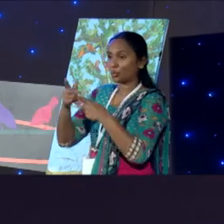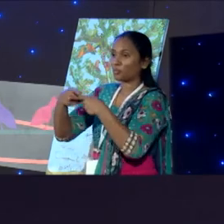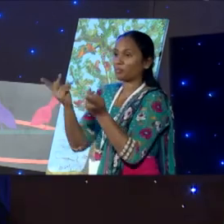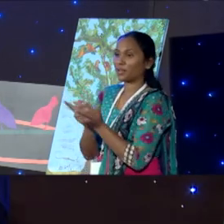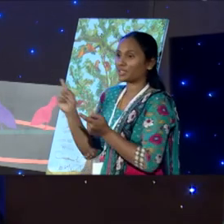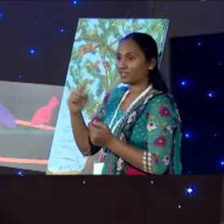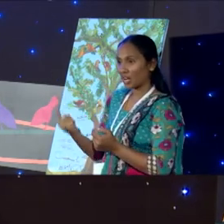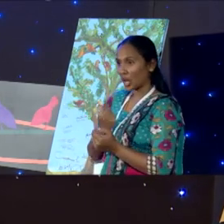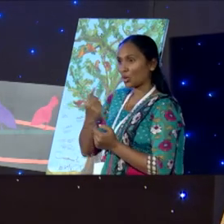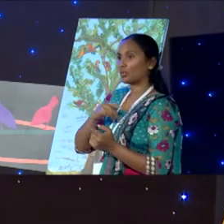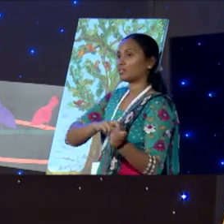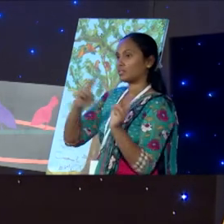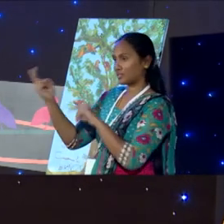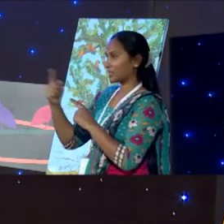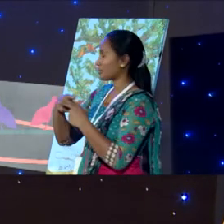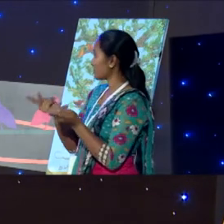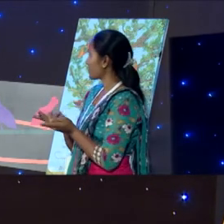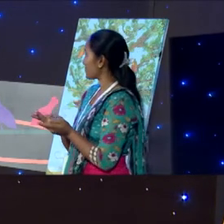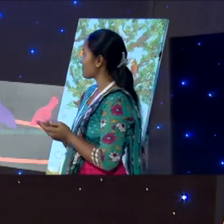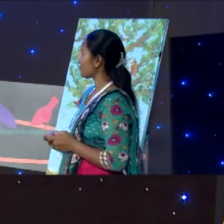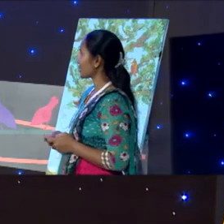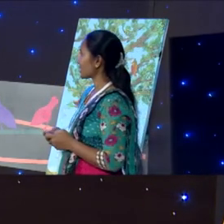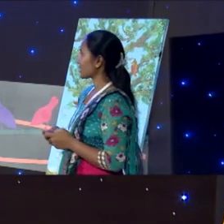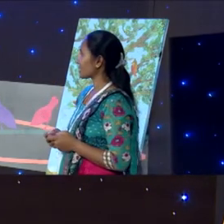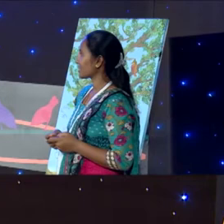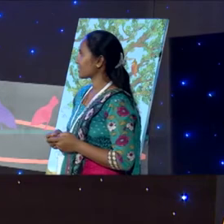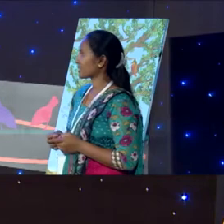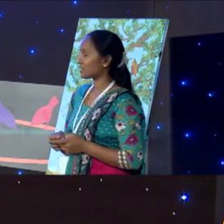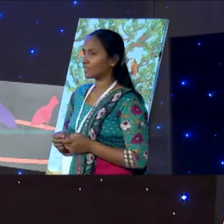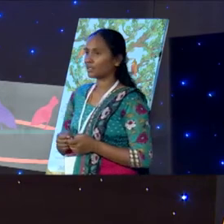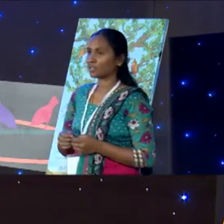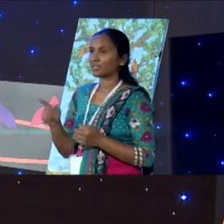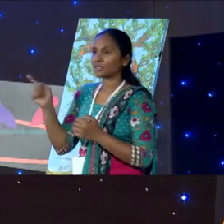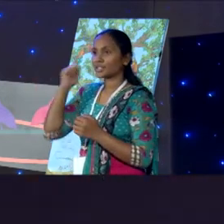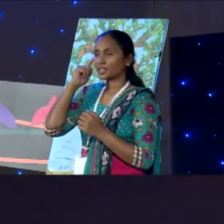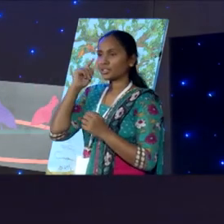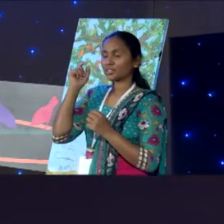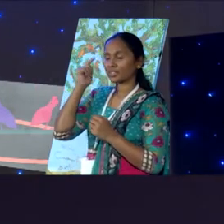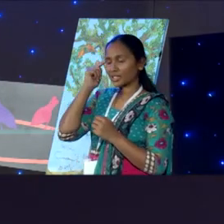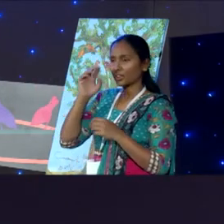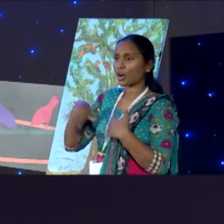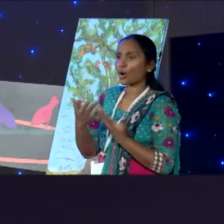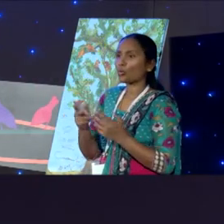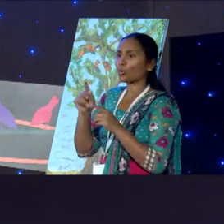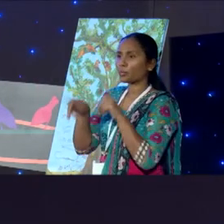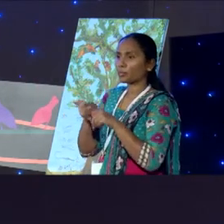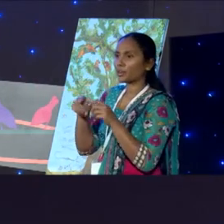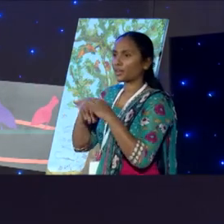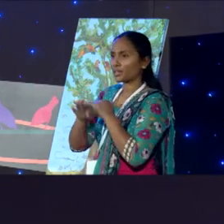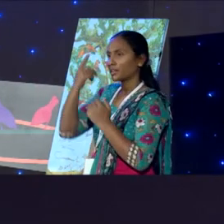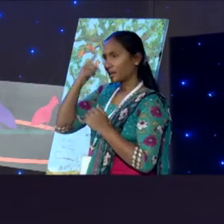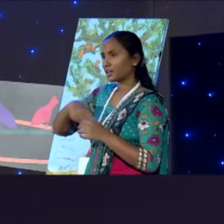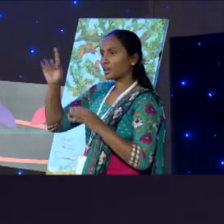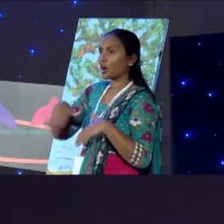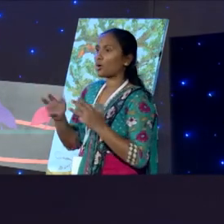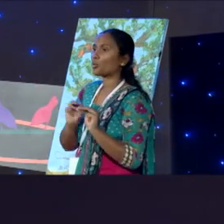Until then, also, it didn't strike me that, okay, what about people with disability in India? But that was my first encounter. Looking back today when